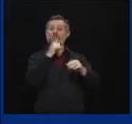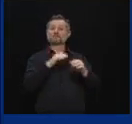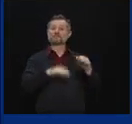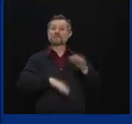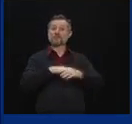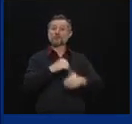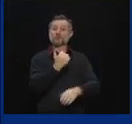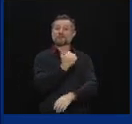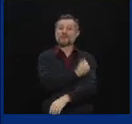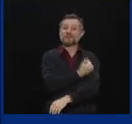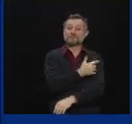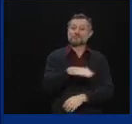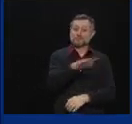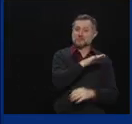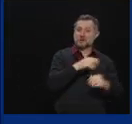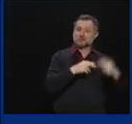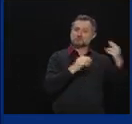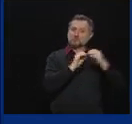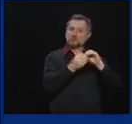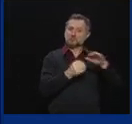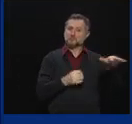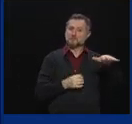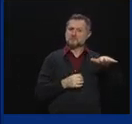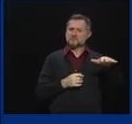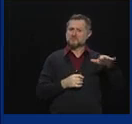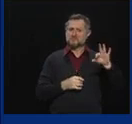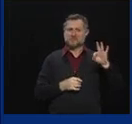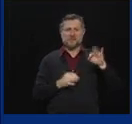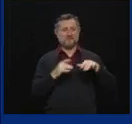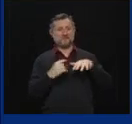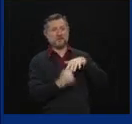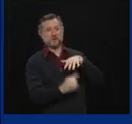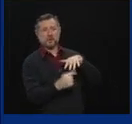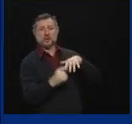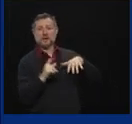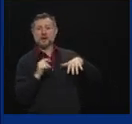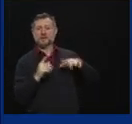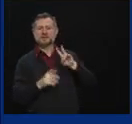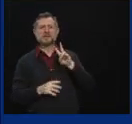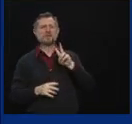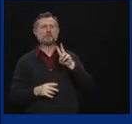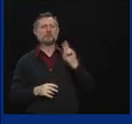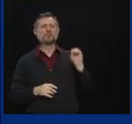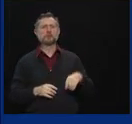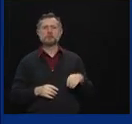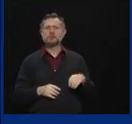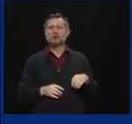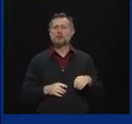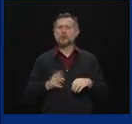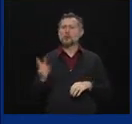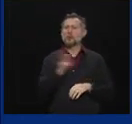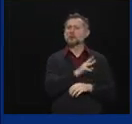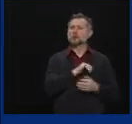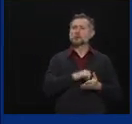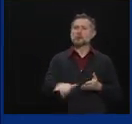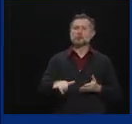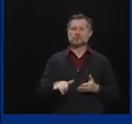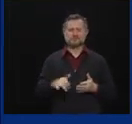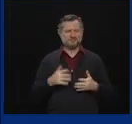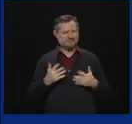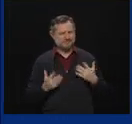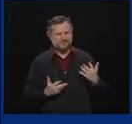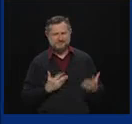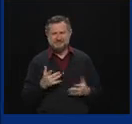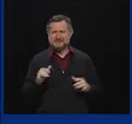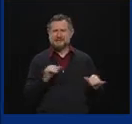but the Finger Lakes at 72, Western New York at 70%. That's where the problem's lying, my friends. That's where the problem is right there. You can zero